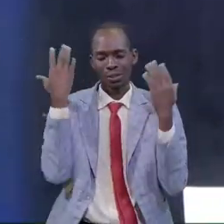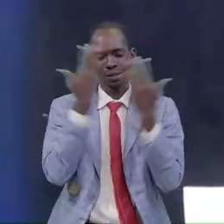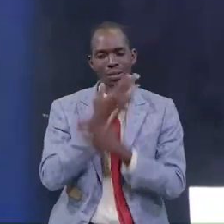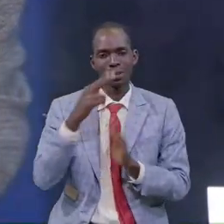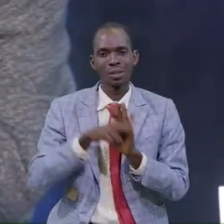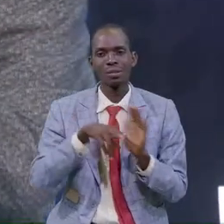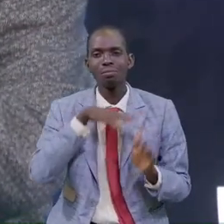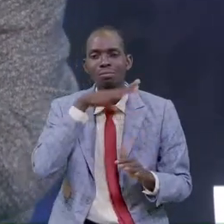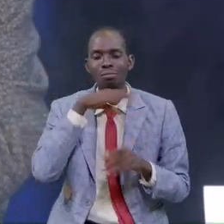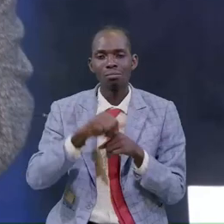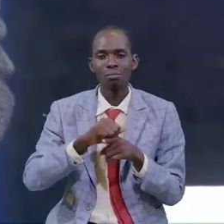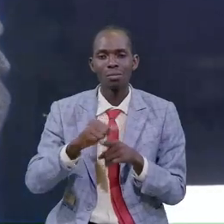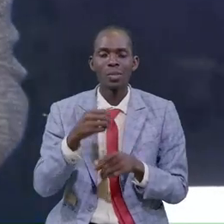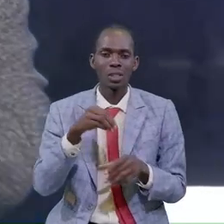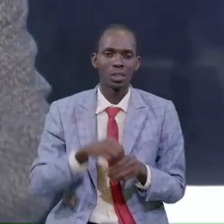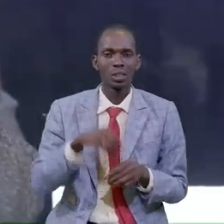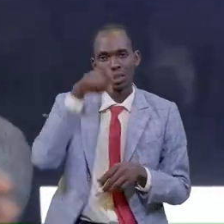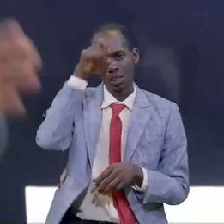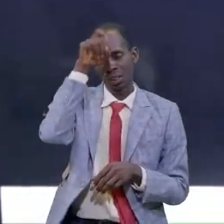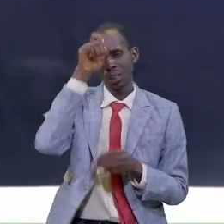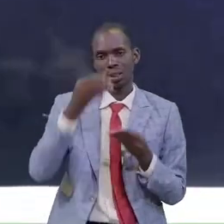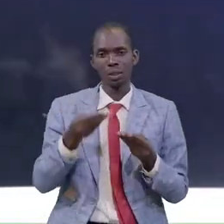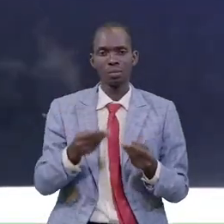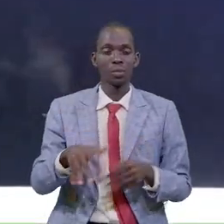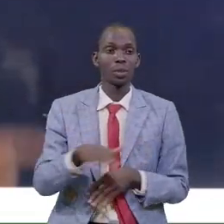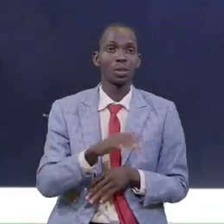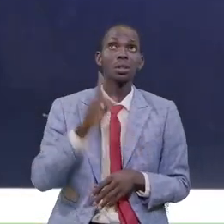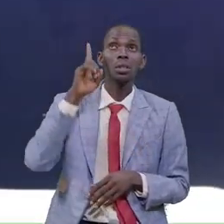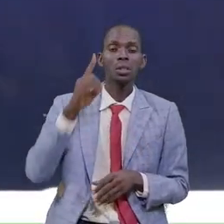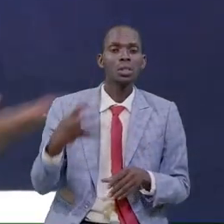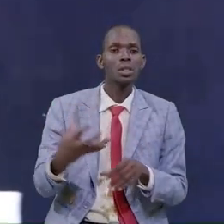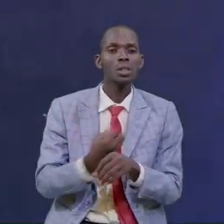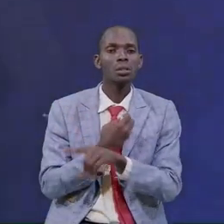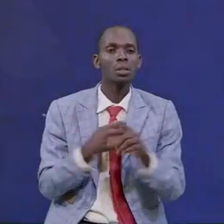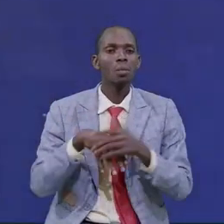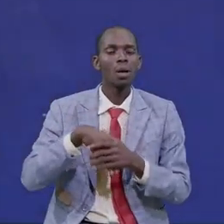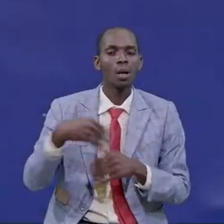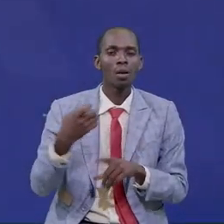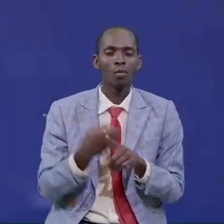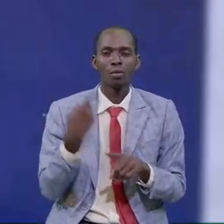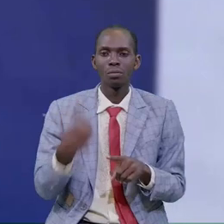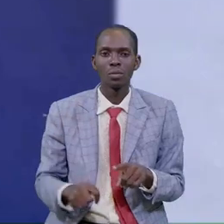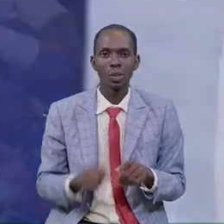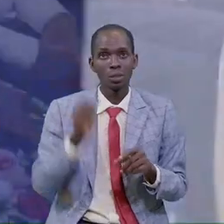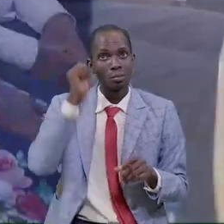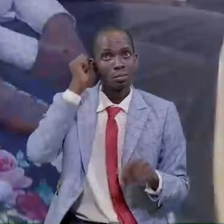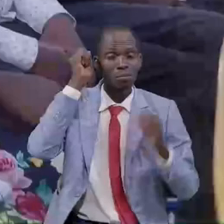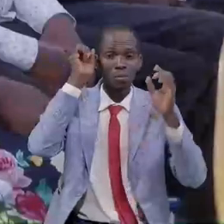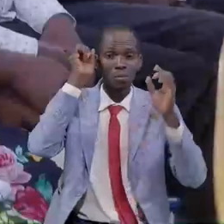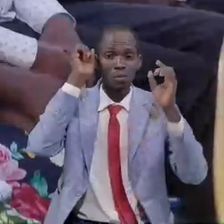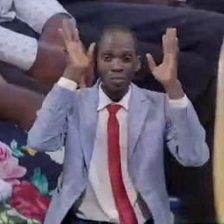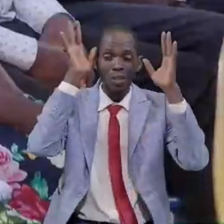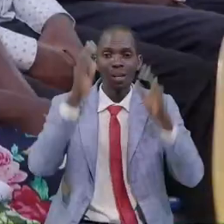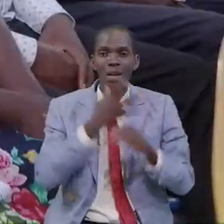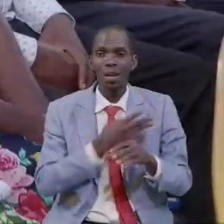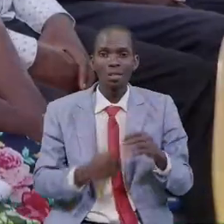des dieux de Sûr. He took them away from the terror and the bondage of Egypt. Il les a éloignés de